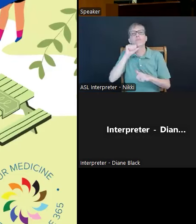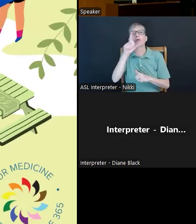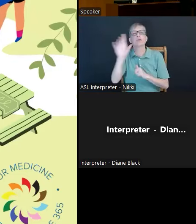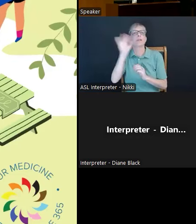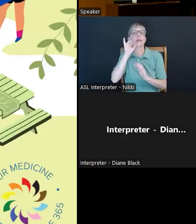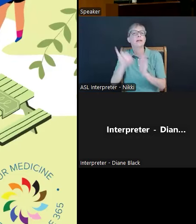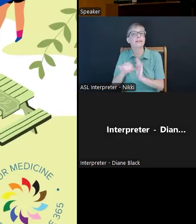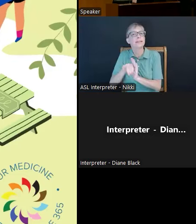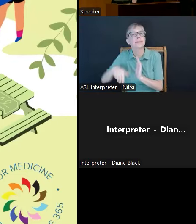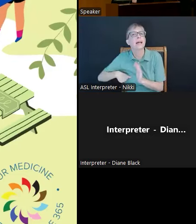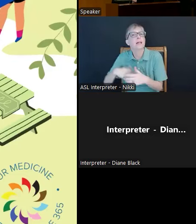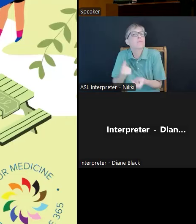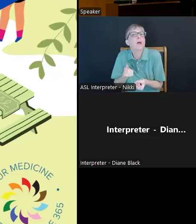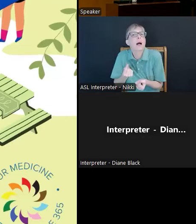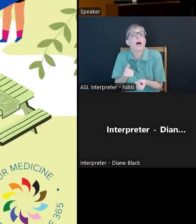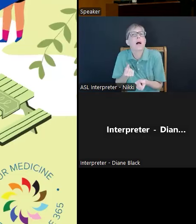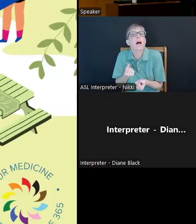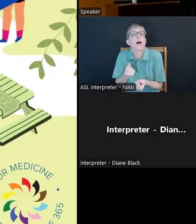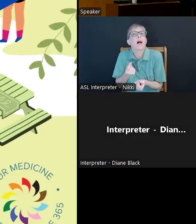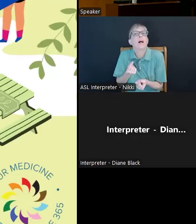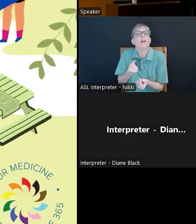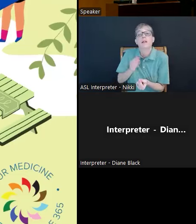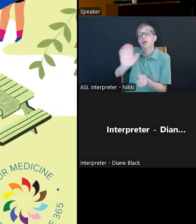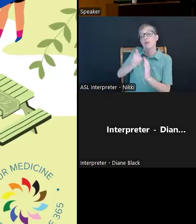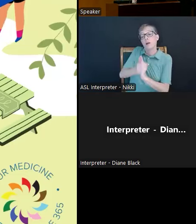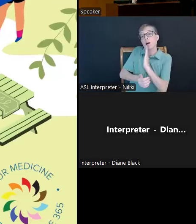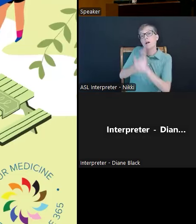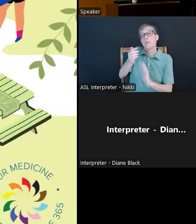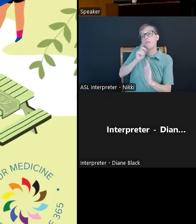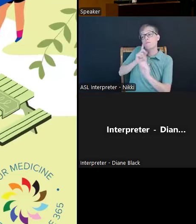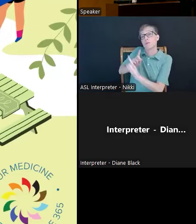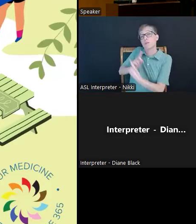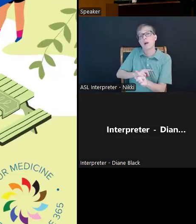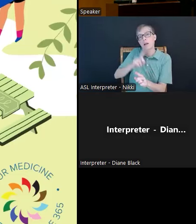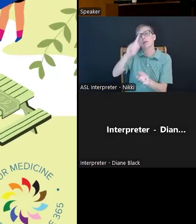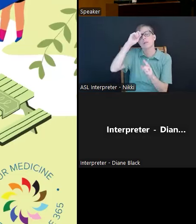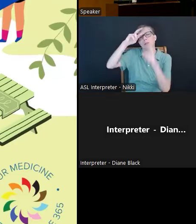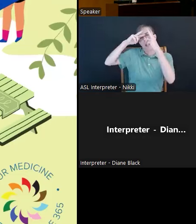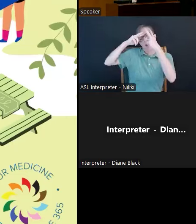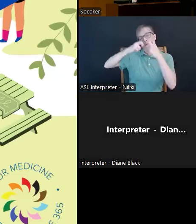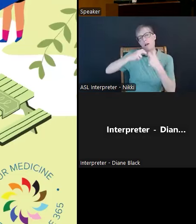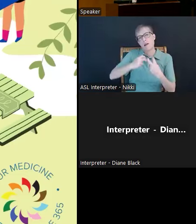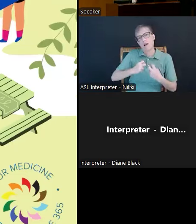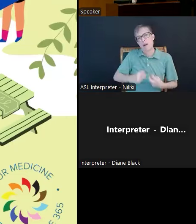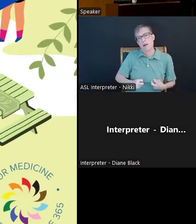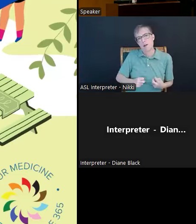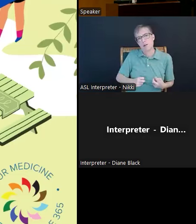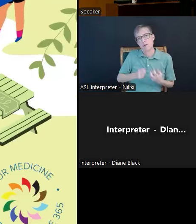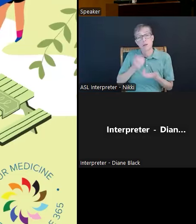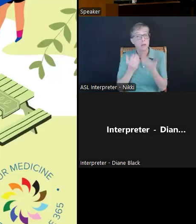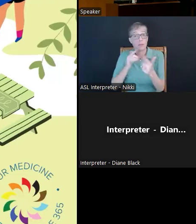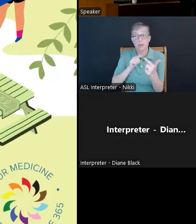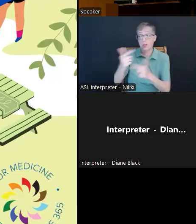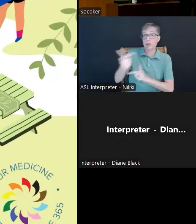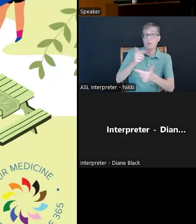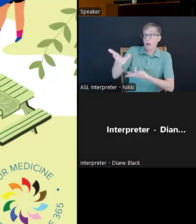And just pay attention to what blind spots you might need to hone in a little bit. And I encourage you, whether it's interacting with your colleagues, your friends,